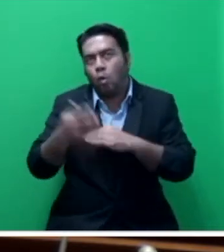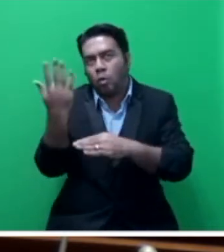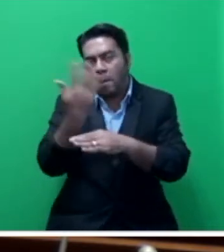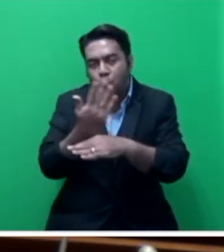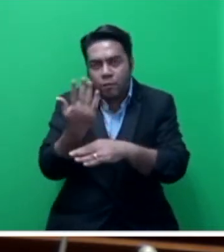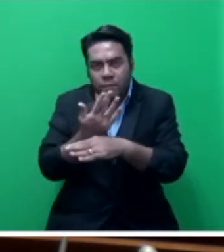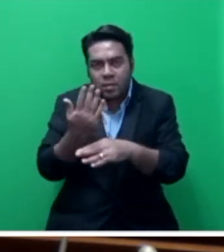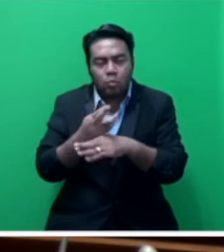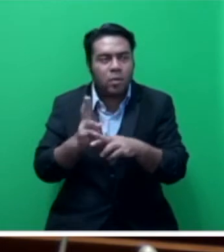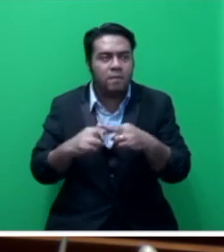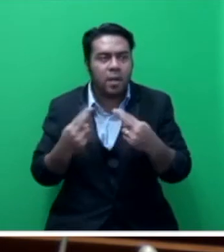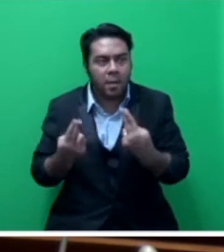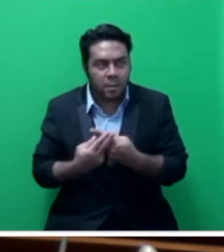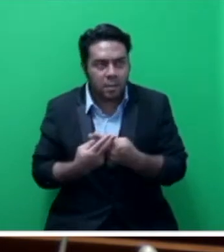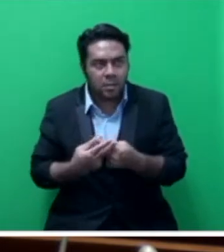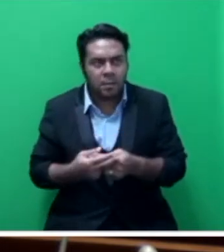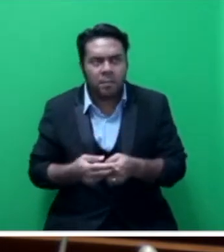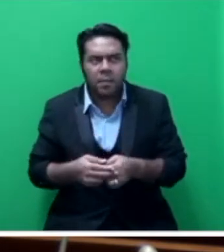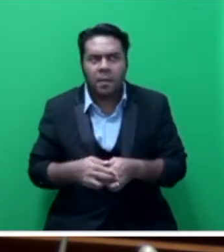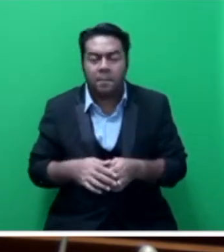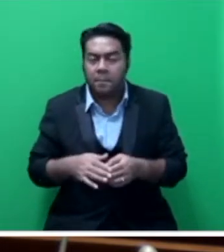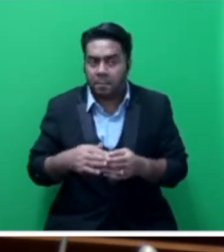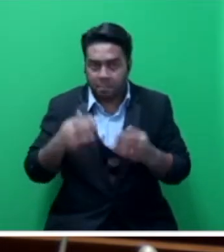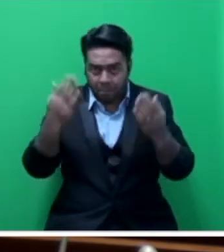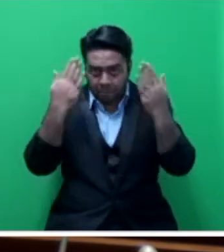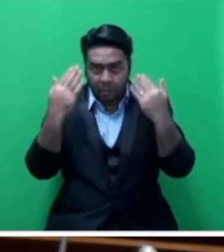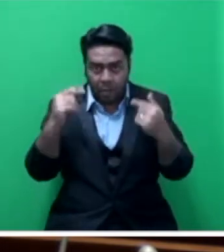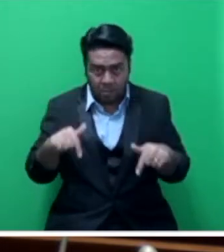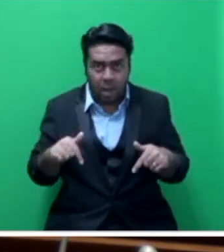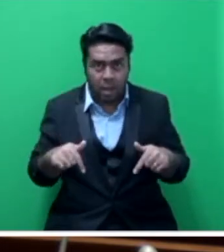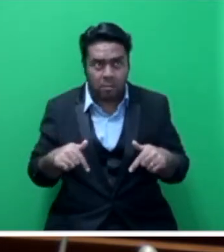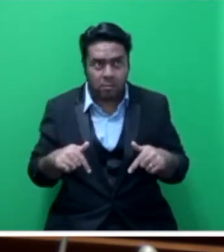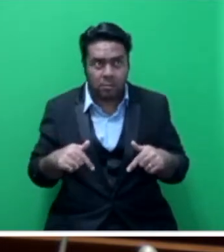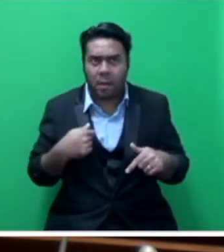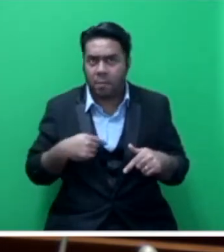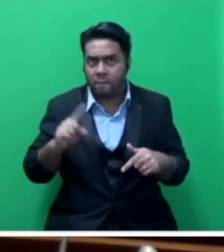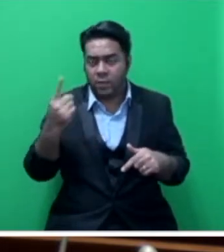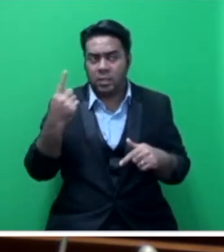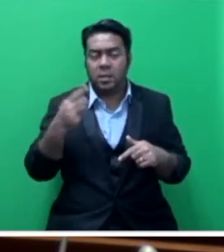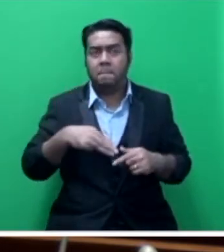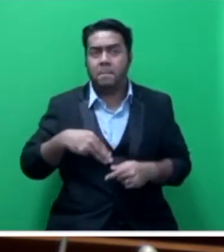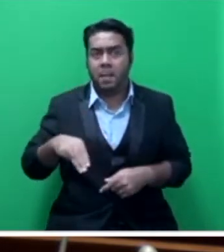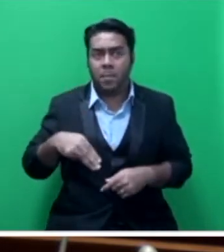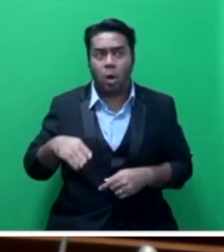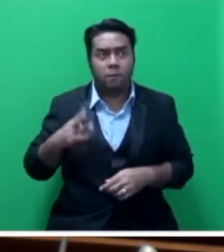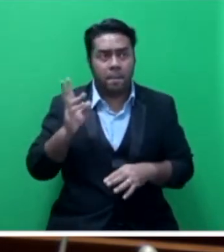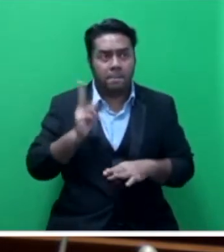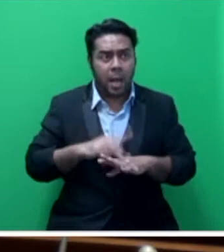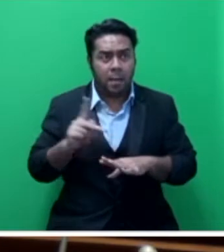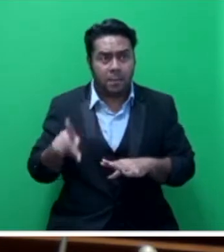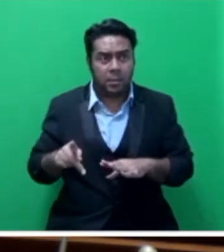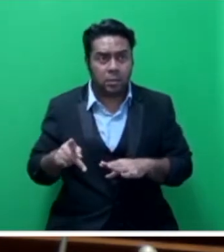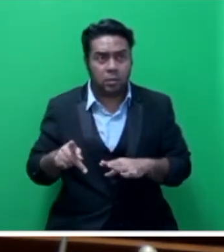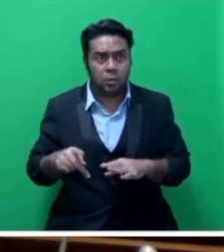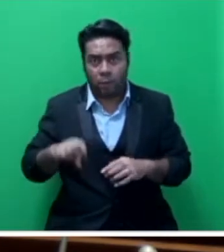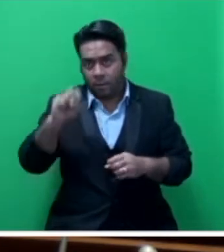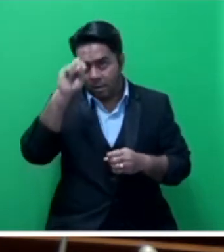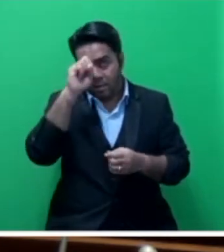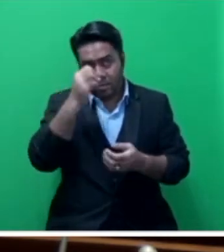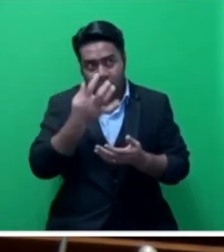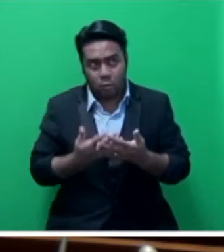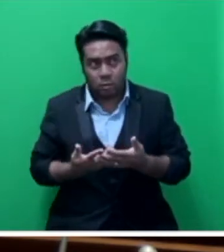families. Mr. Speaker, sir, I'm not sure, but I may be the first member of Parliament to actually experience the